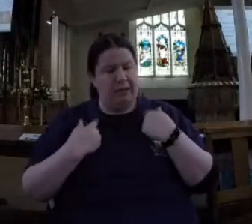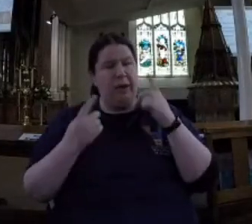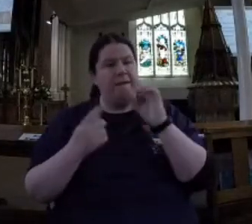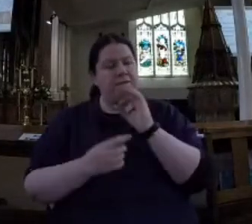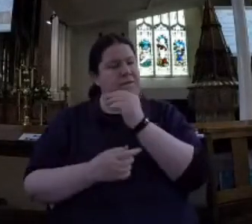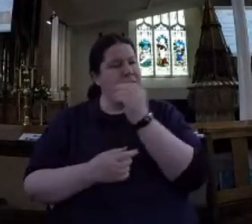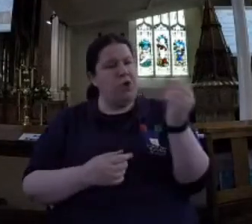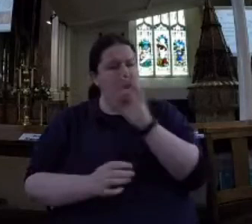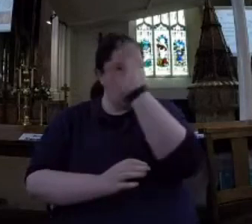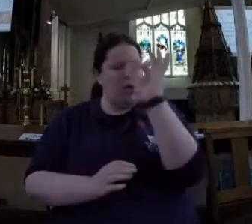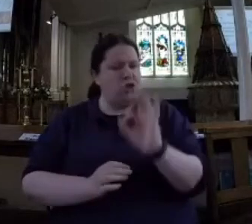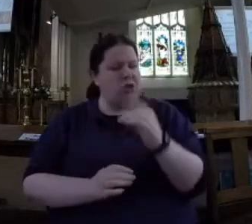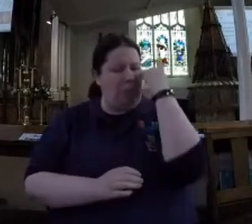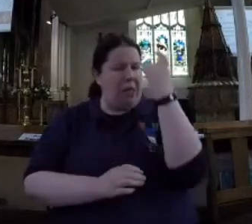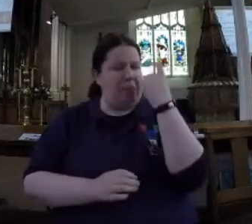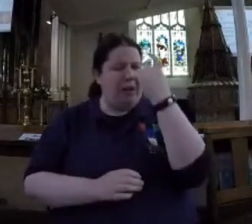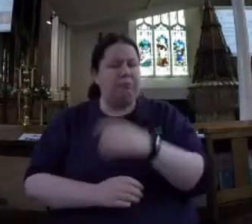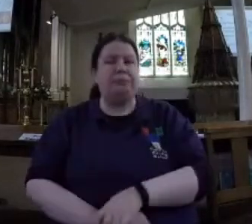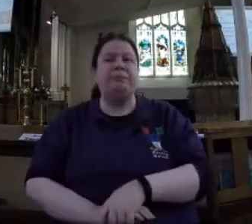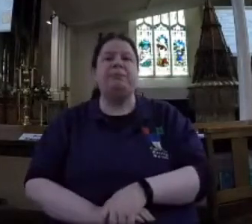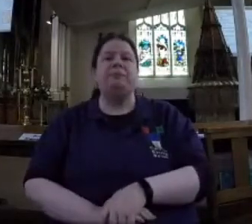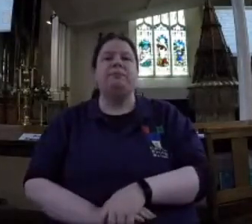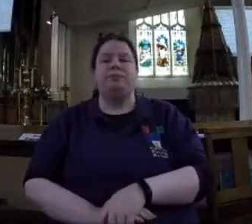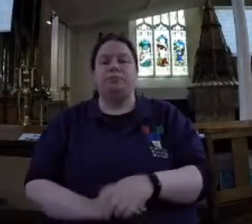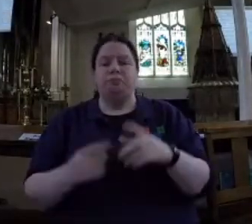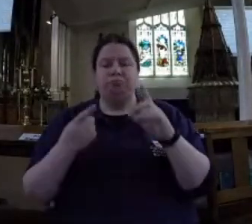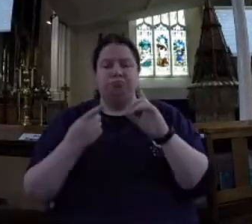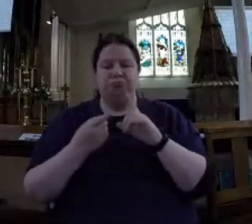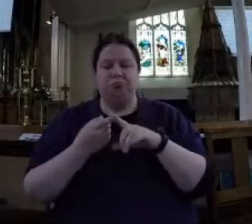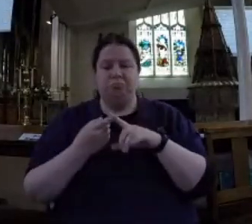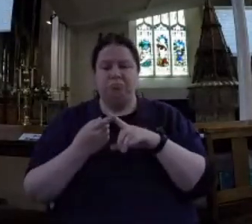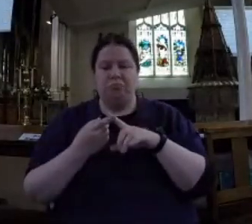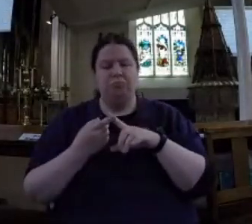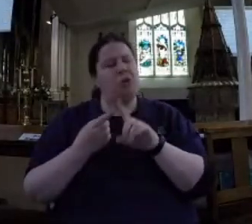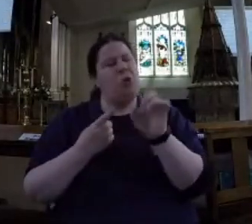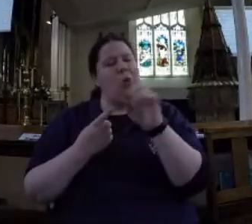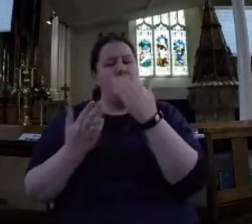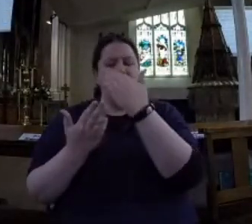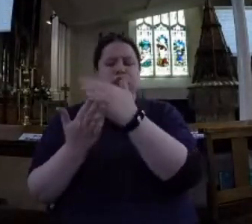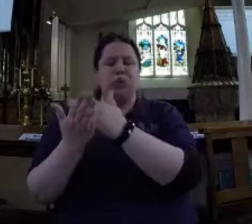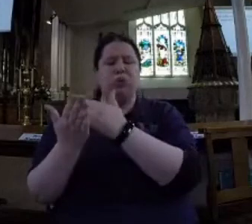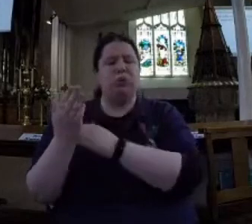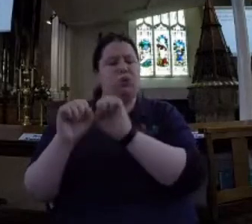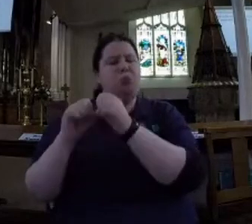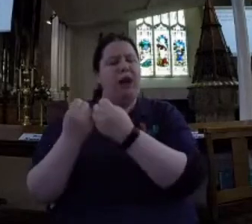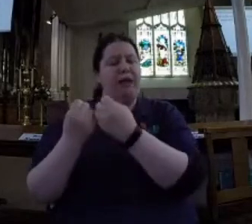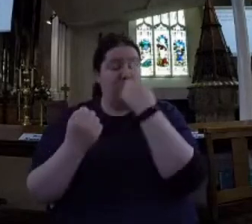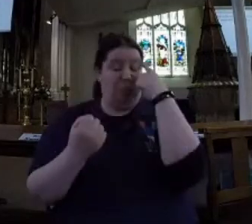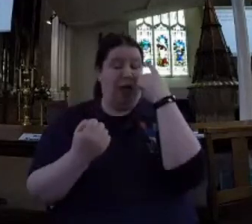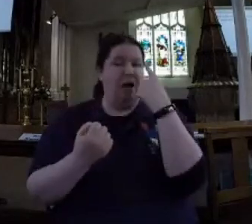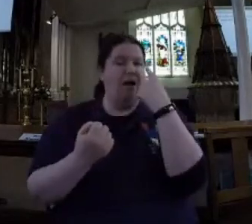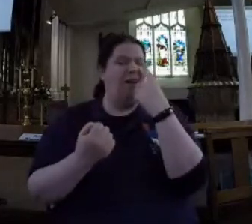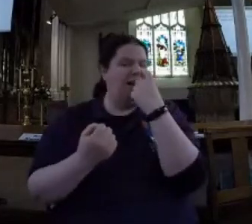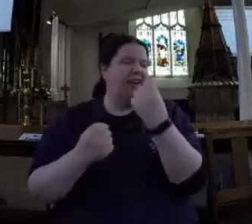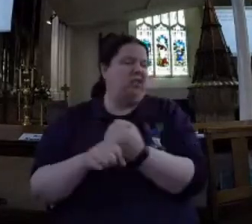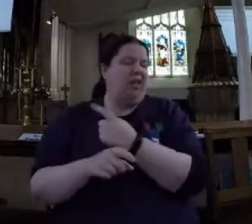ponder if you want to think about these and have a chat with the person next to you. Firstly, what rules do you break if you can get away with